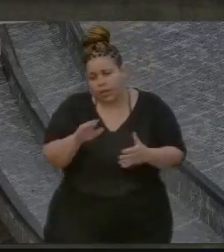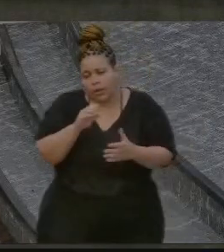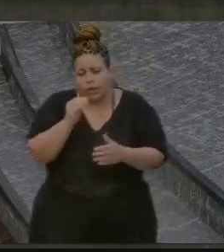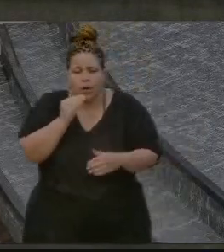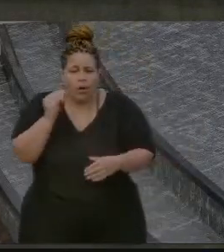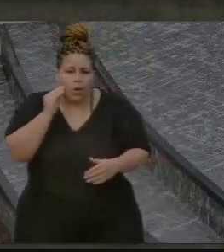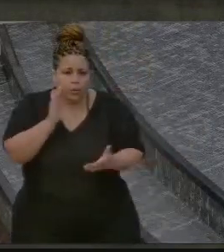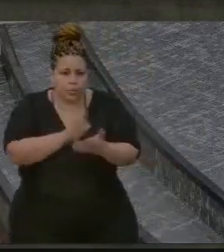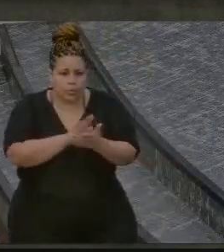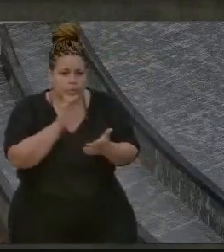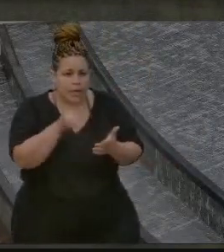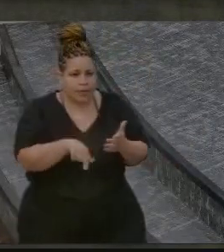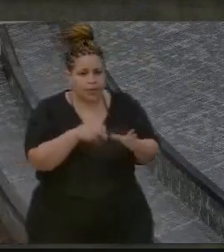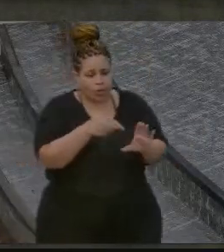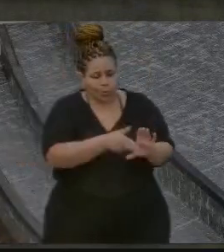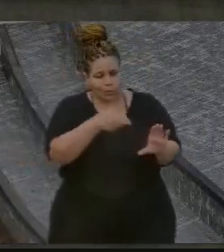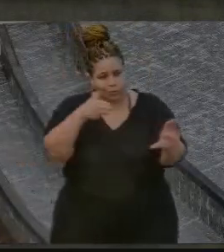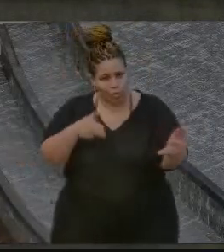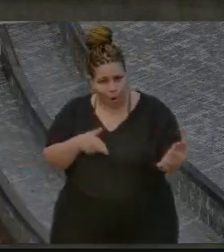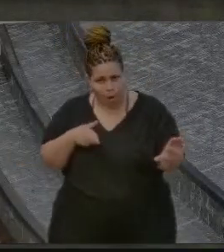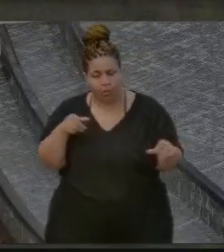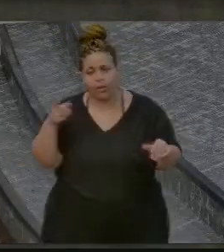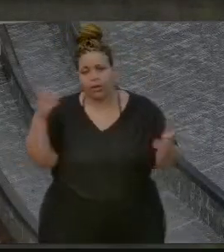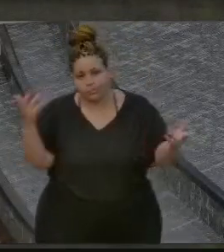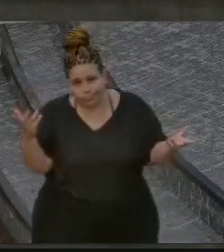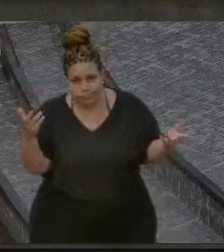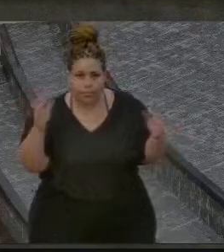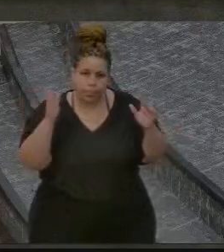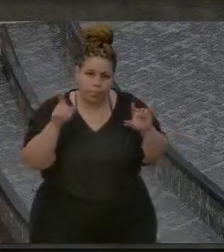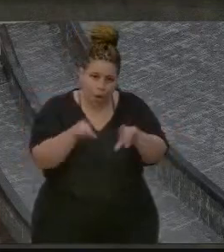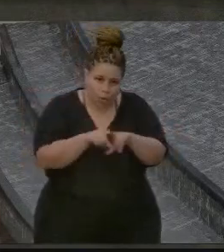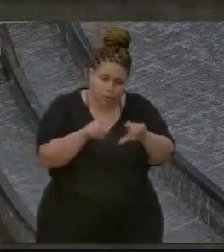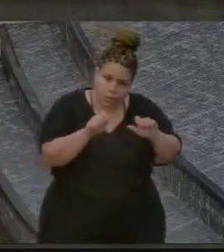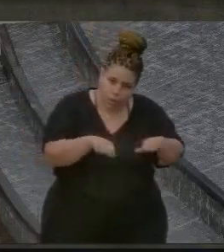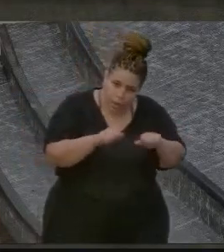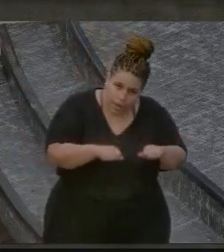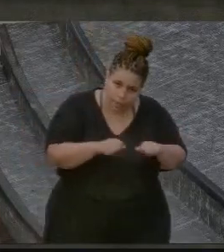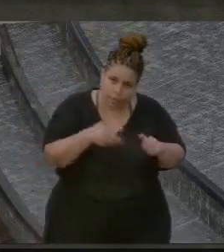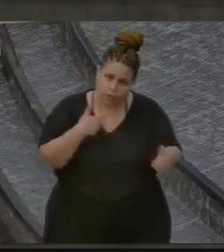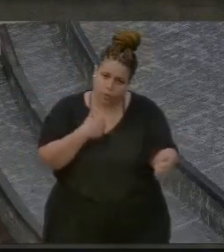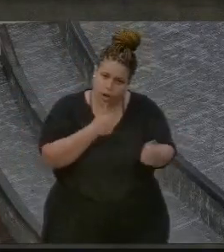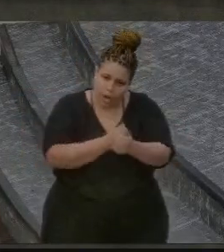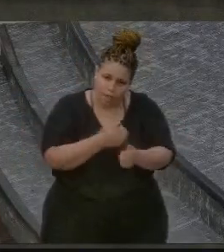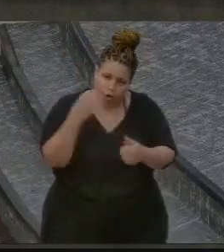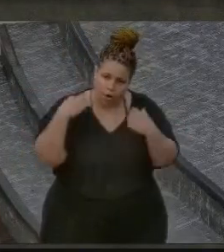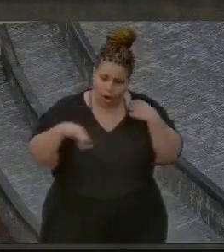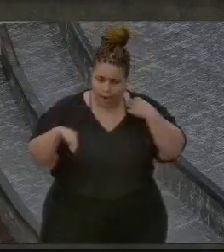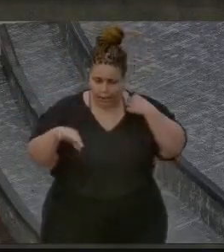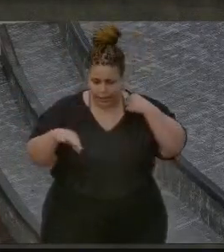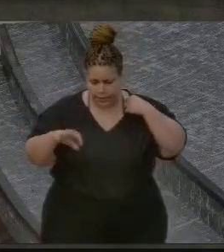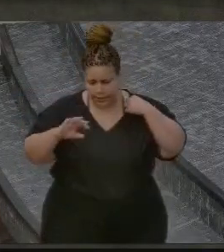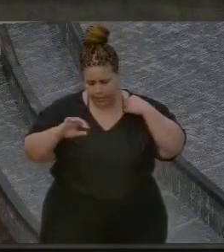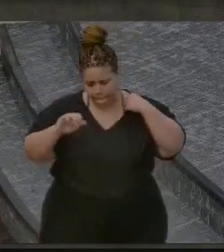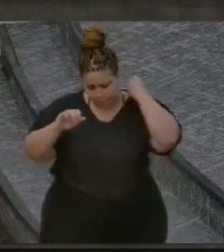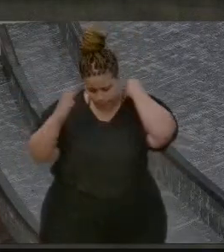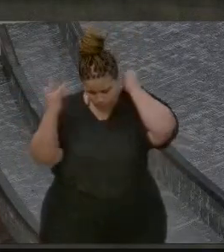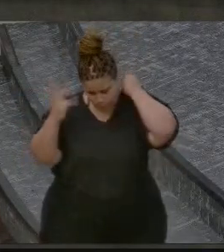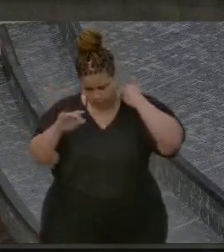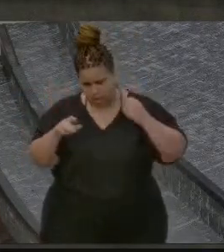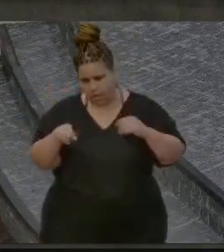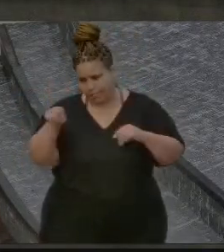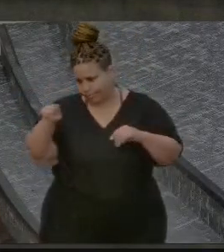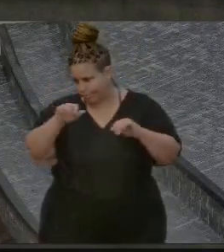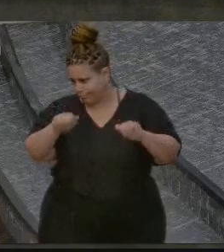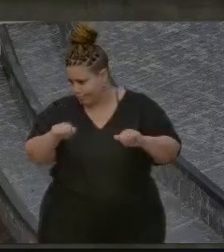to withdraw from their home schools, but also be able to recover credits so that they're able to graduate on